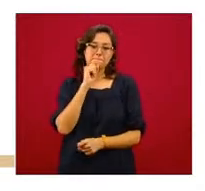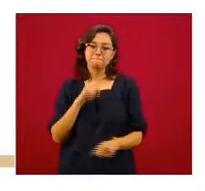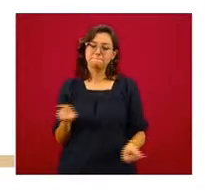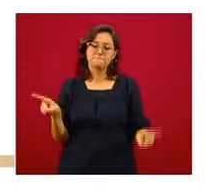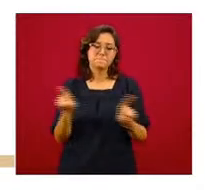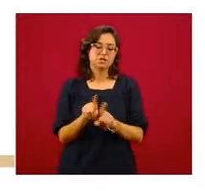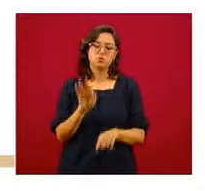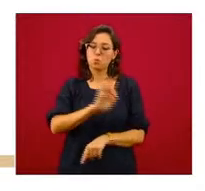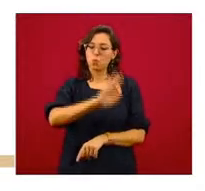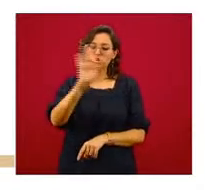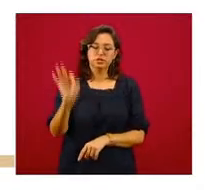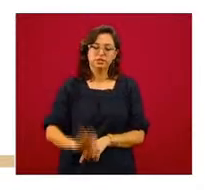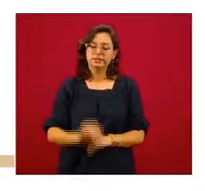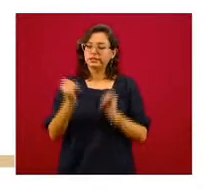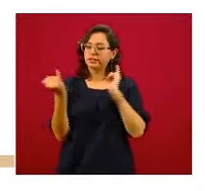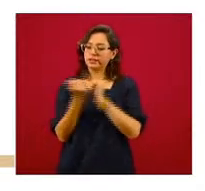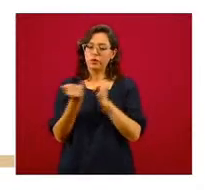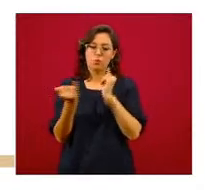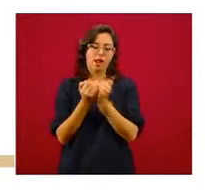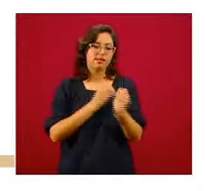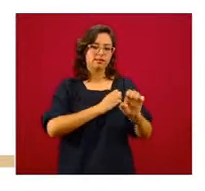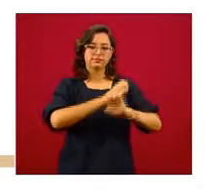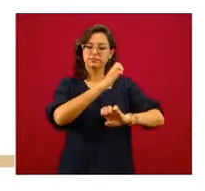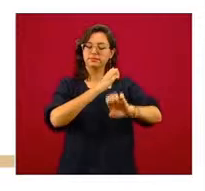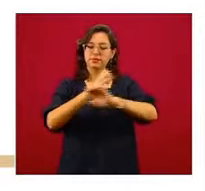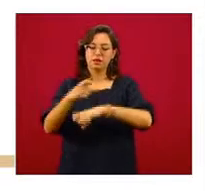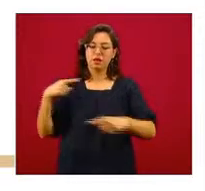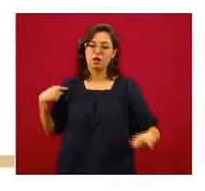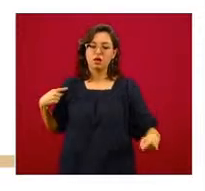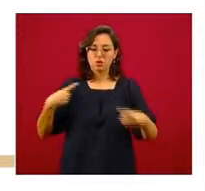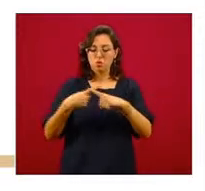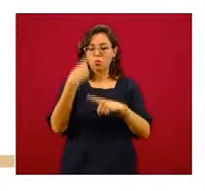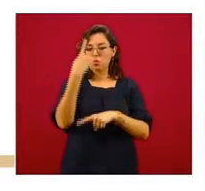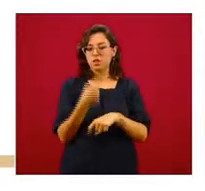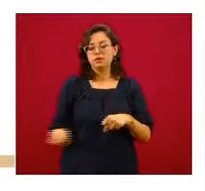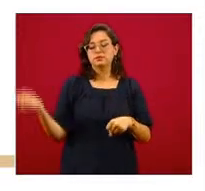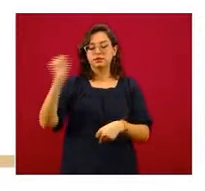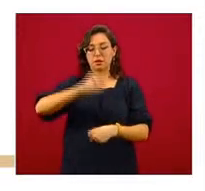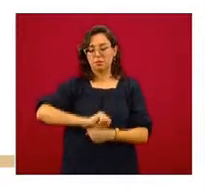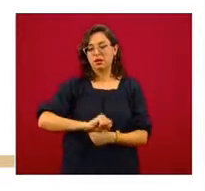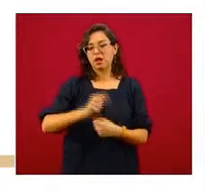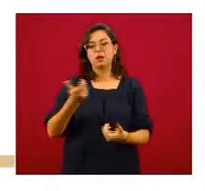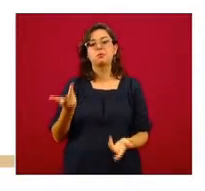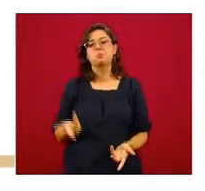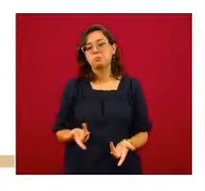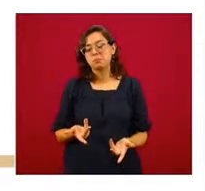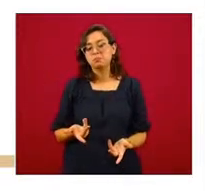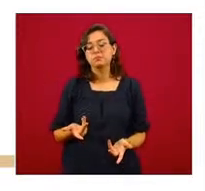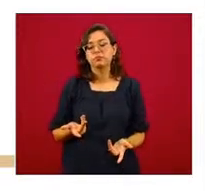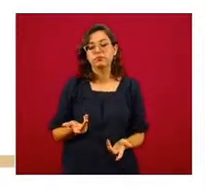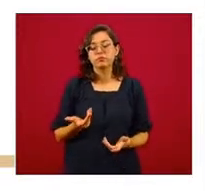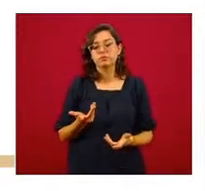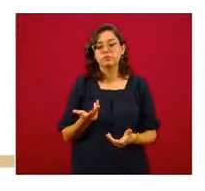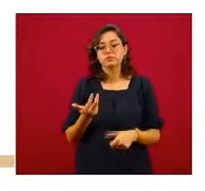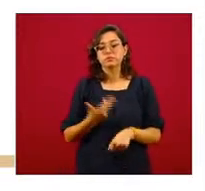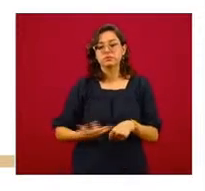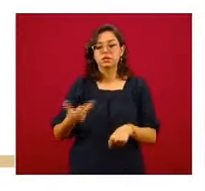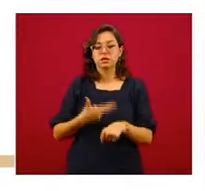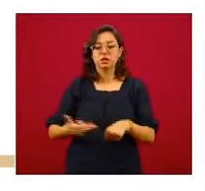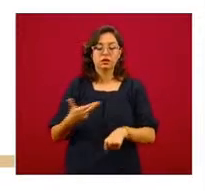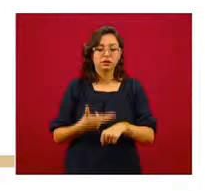is similar to the formerly mentioned, and you can see that according to the different